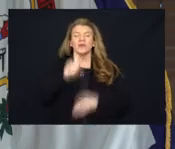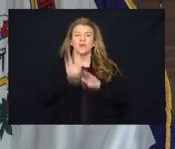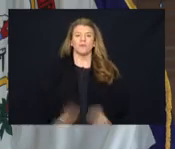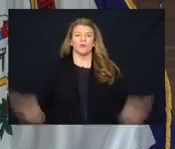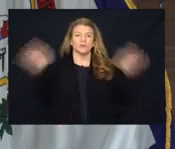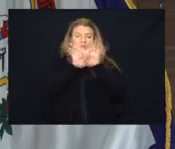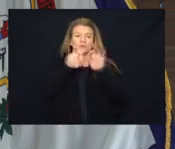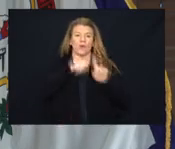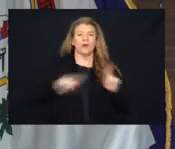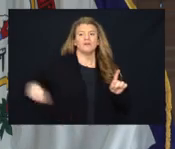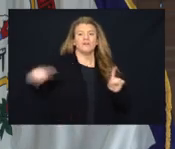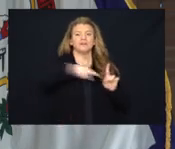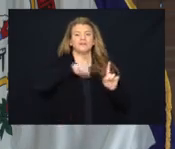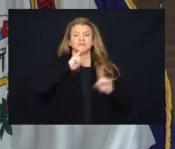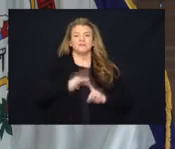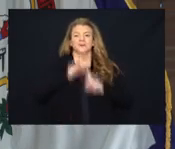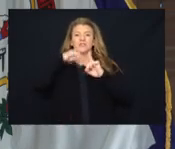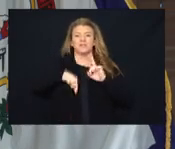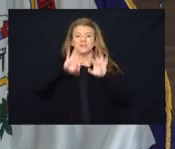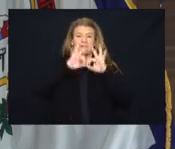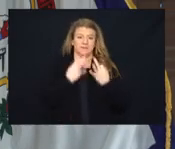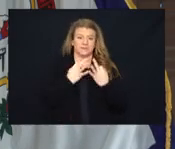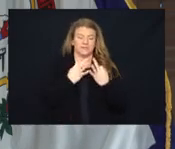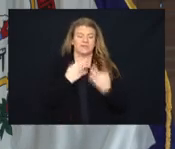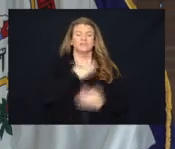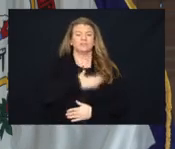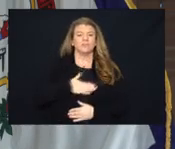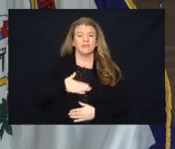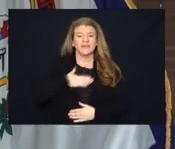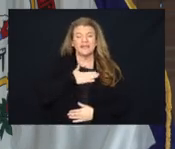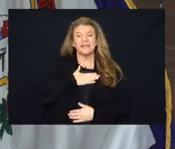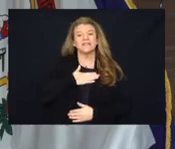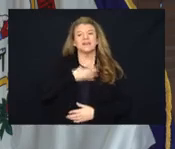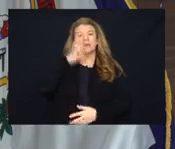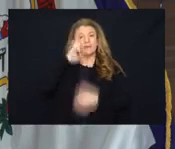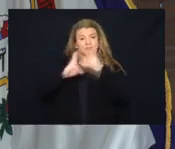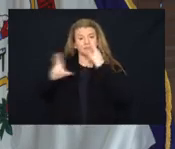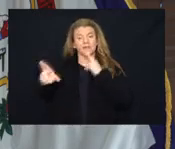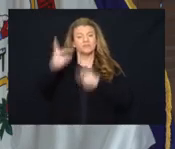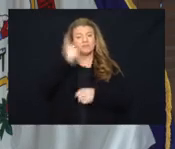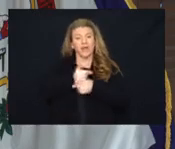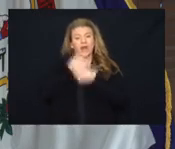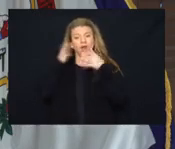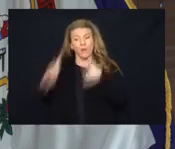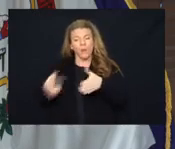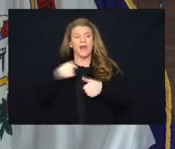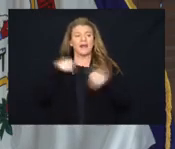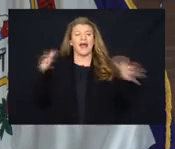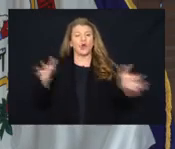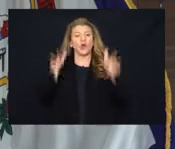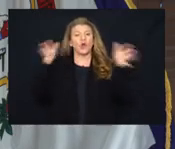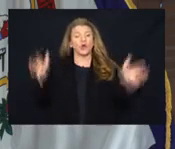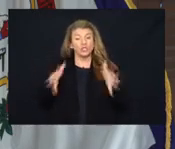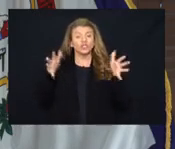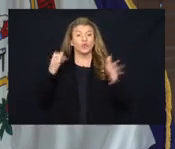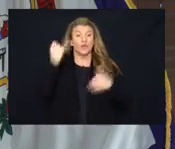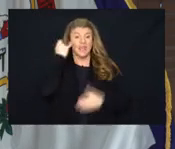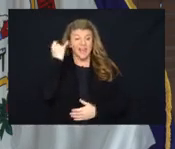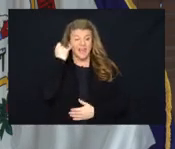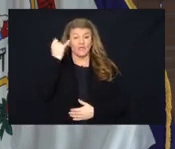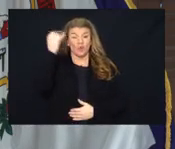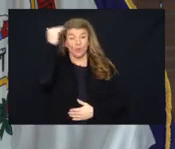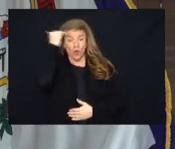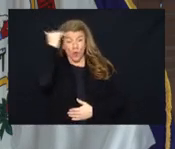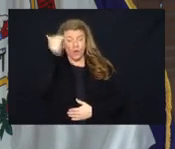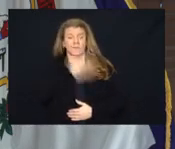of us, especially these families. So please pay your proper respects, and I urge you beyond belief, if you know them, please